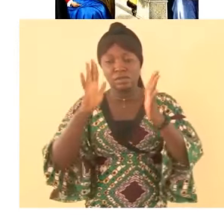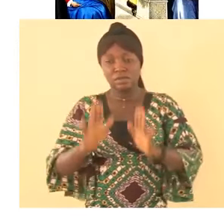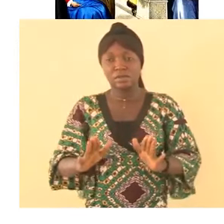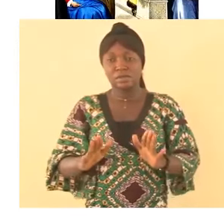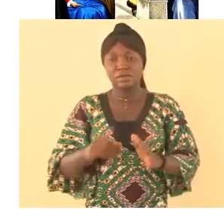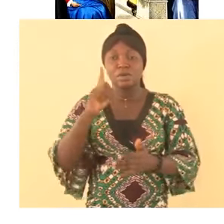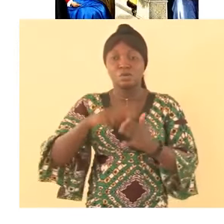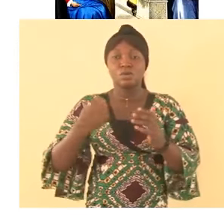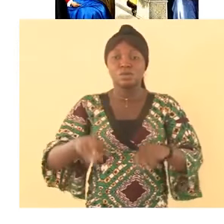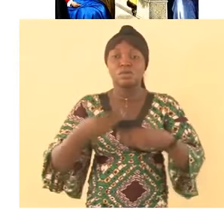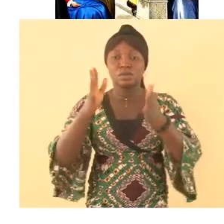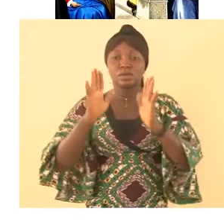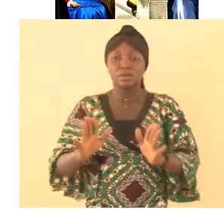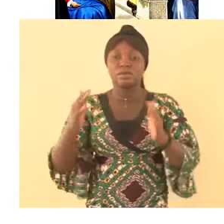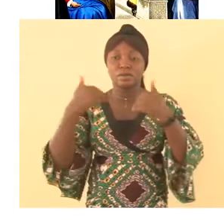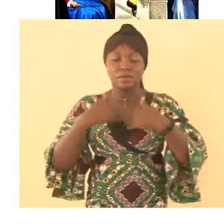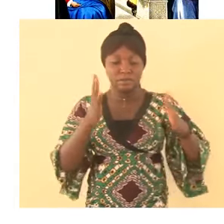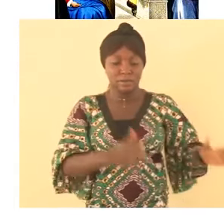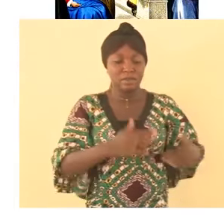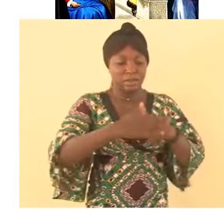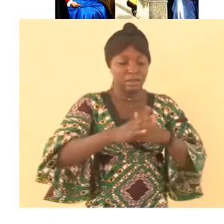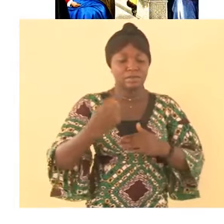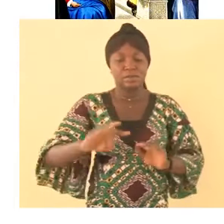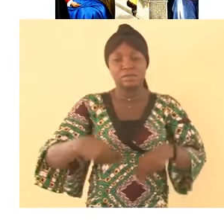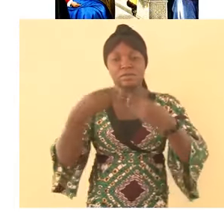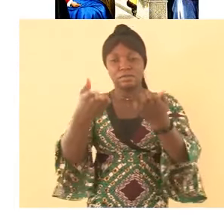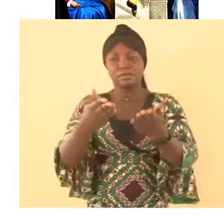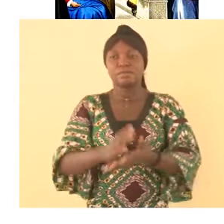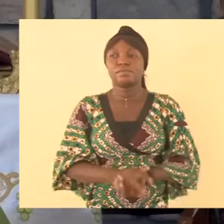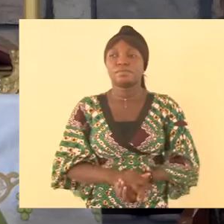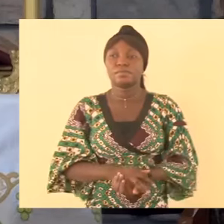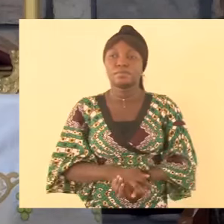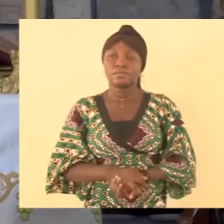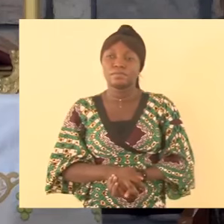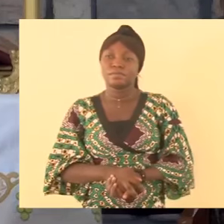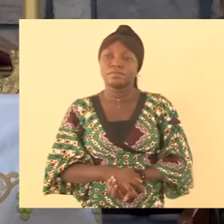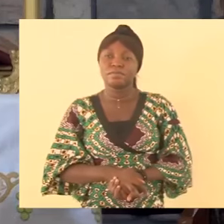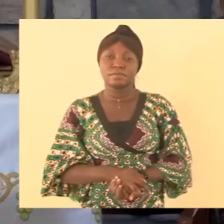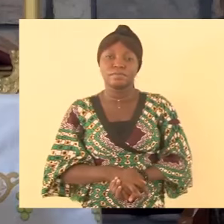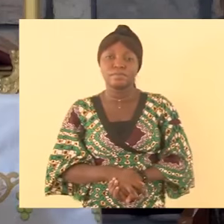giver and what the giver has left after the giving.